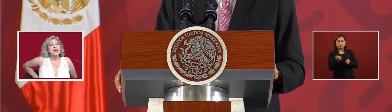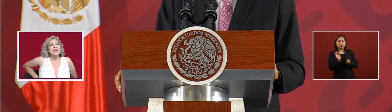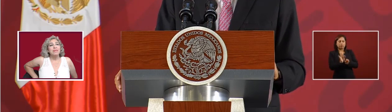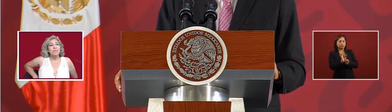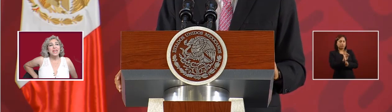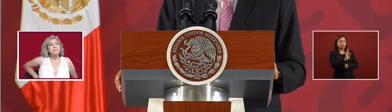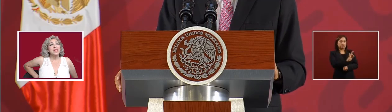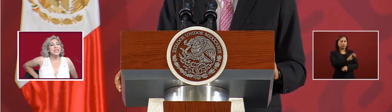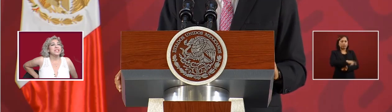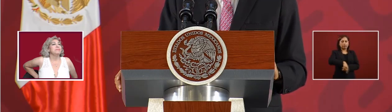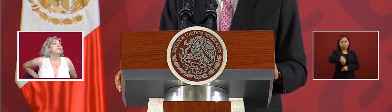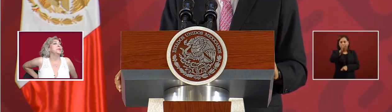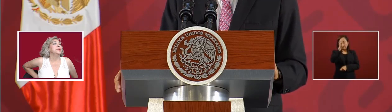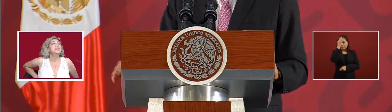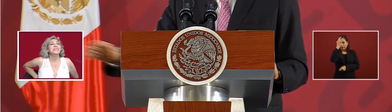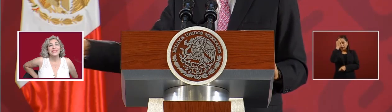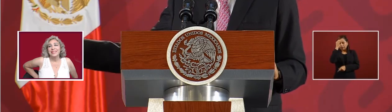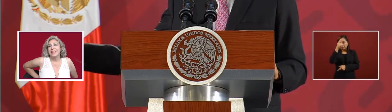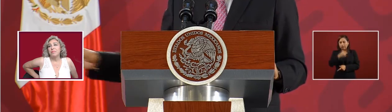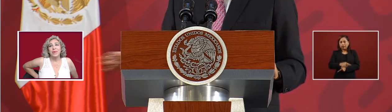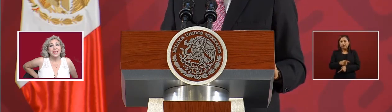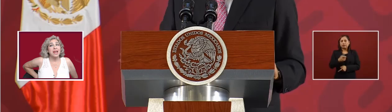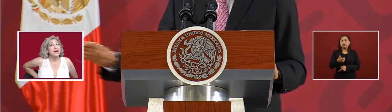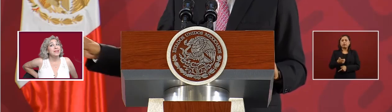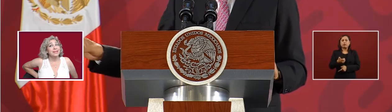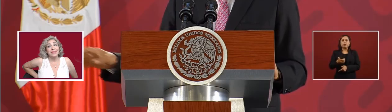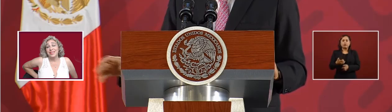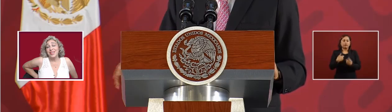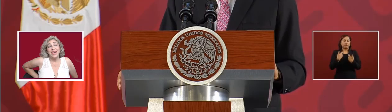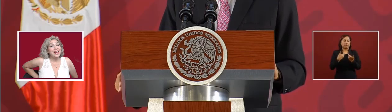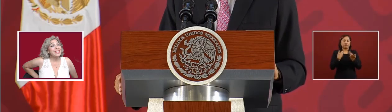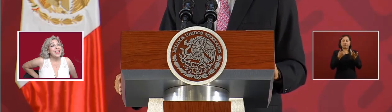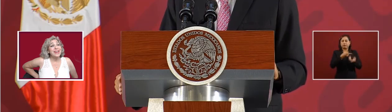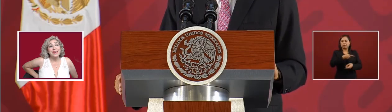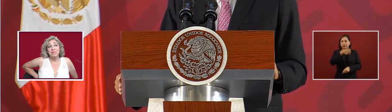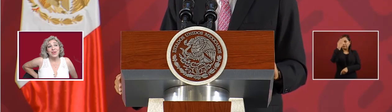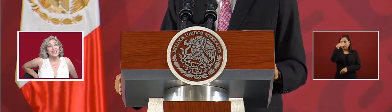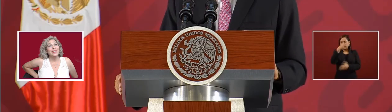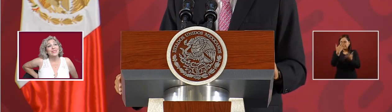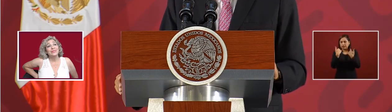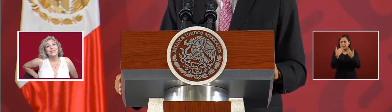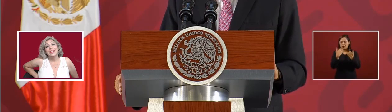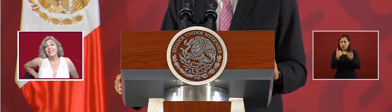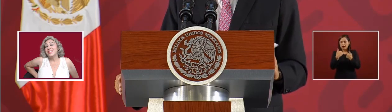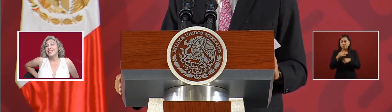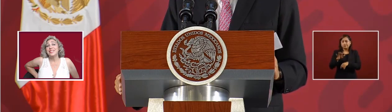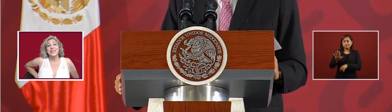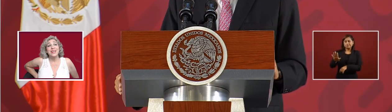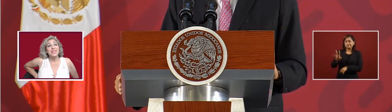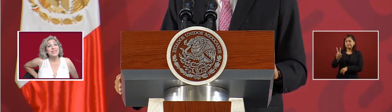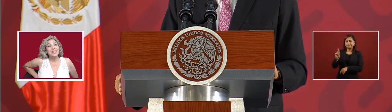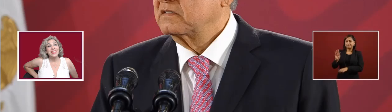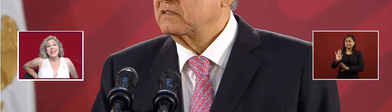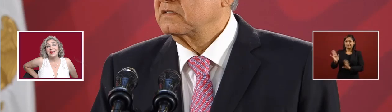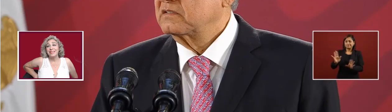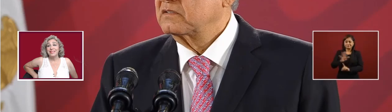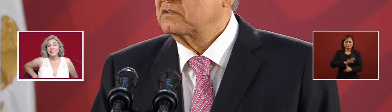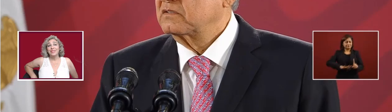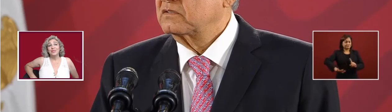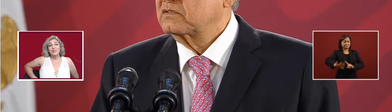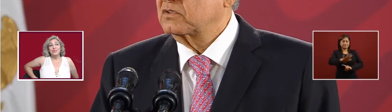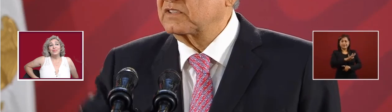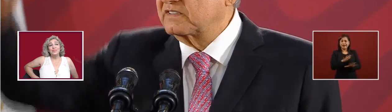them manipulatable but not not like that anymore this is another thing